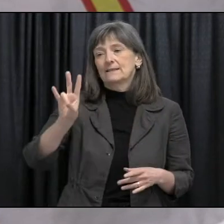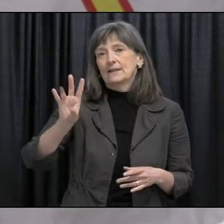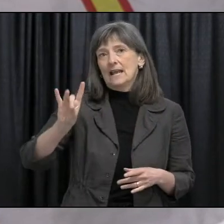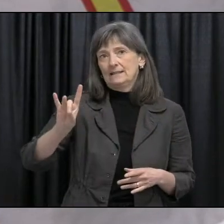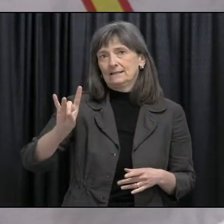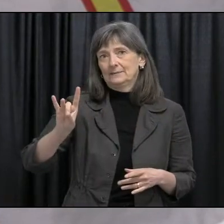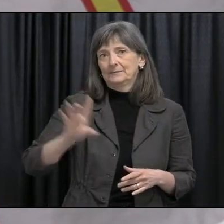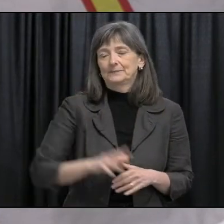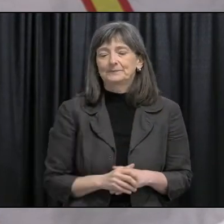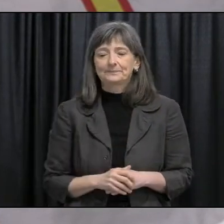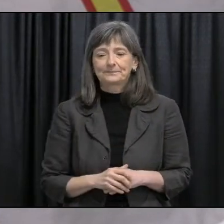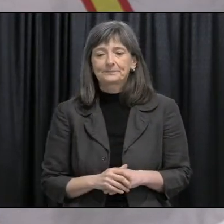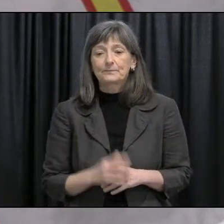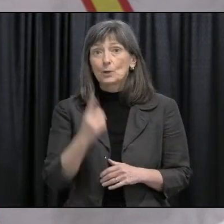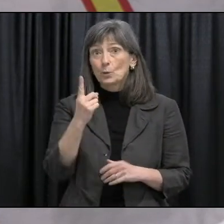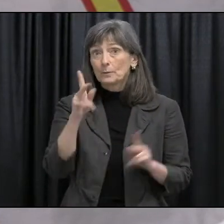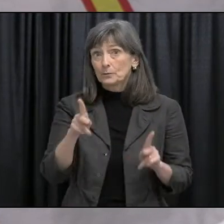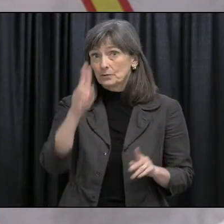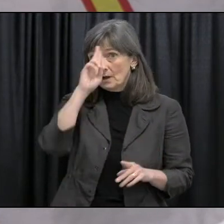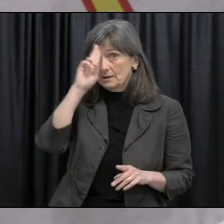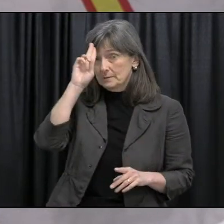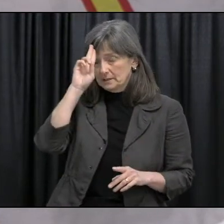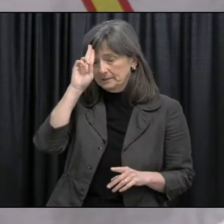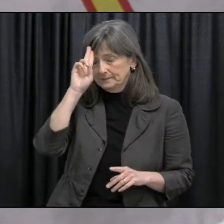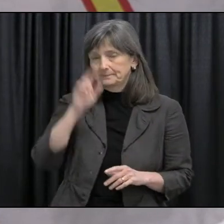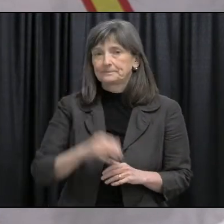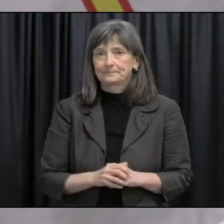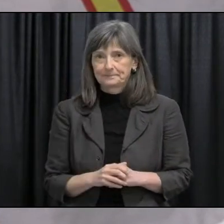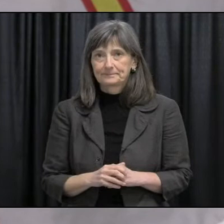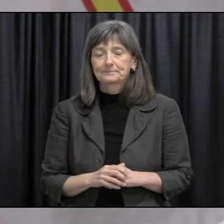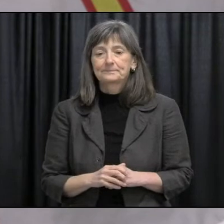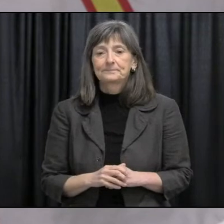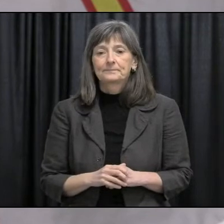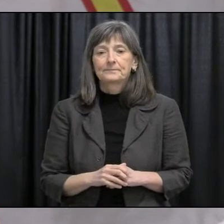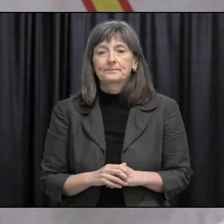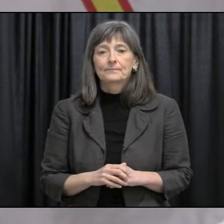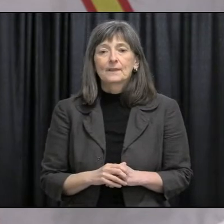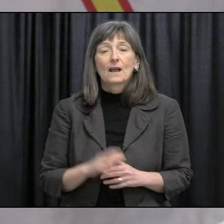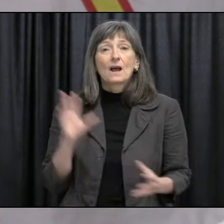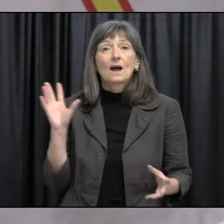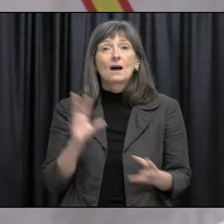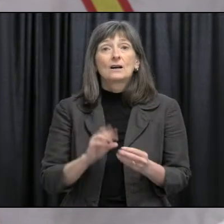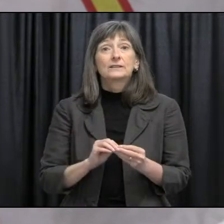province. 1 person is in hospital due to COVID-19, and a total of